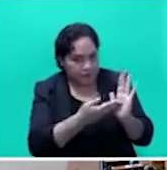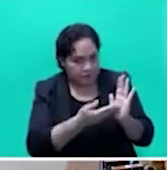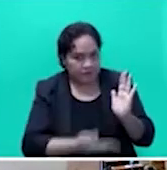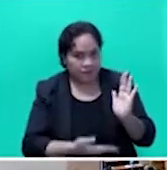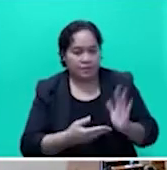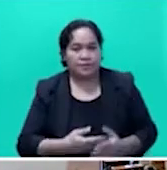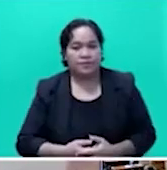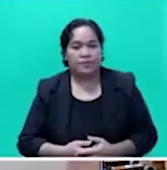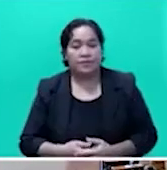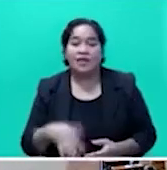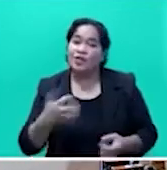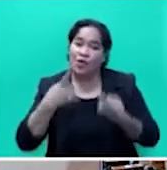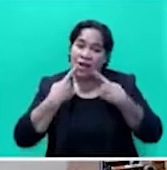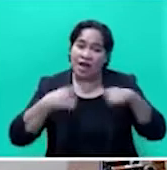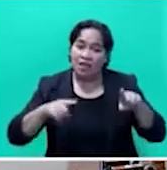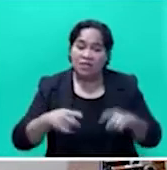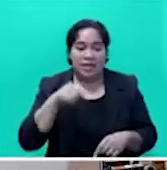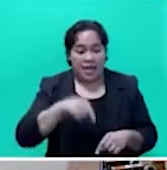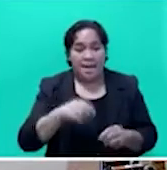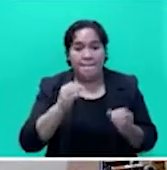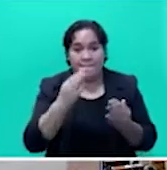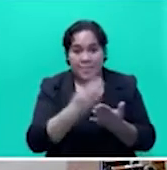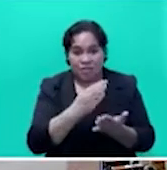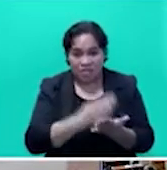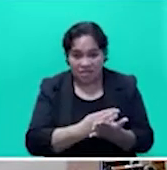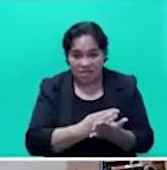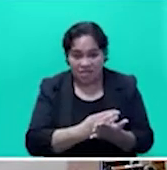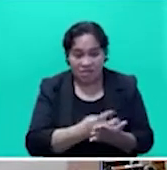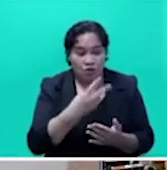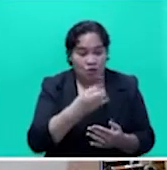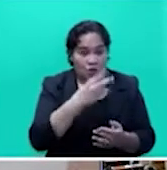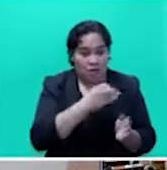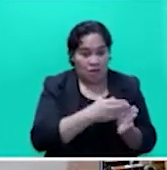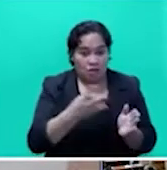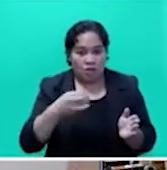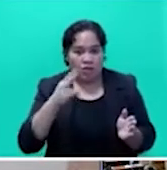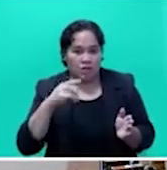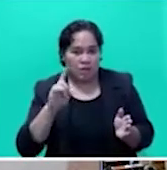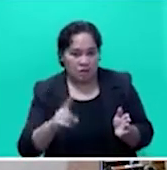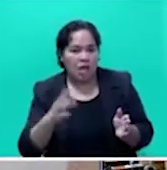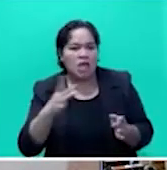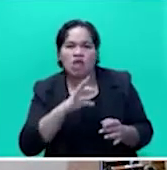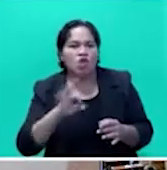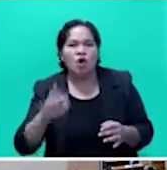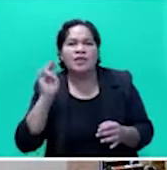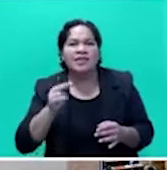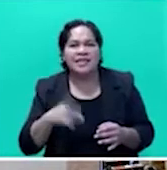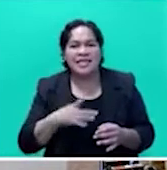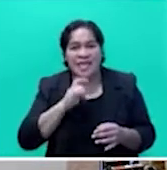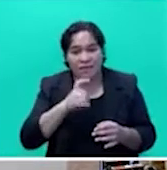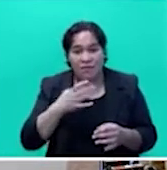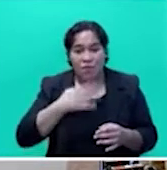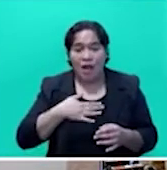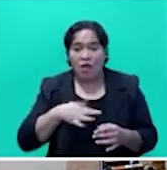been announced in the 2020 and 2021 annual budget that the consents are no longer required for connecting water and electricity